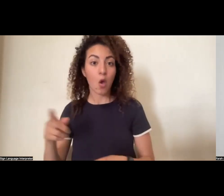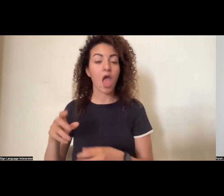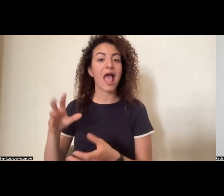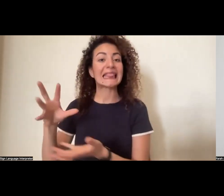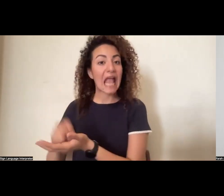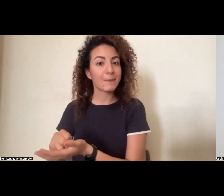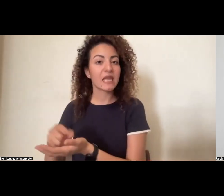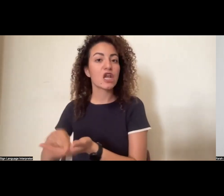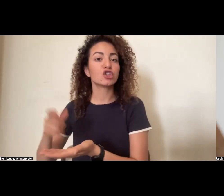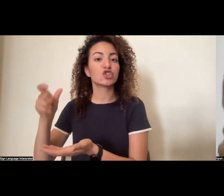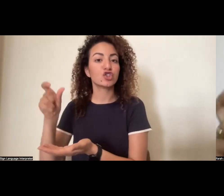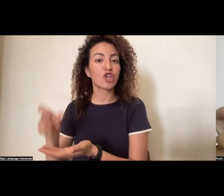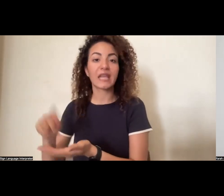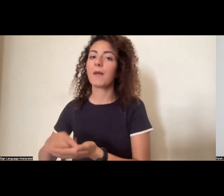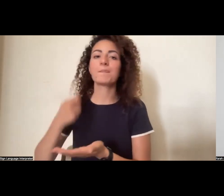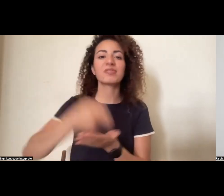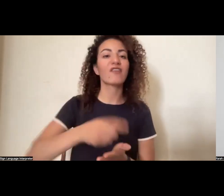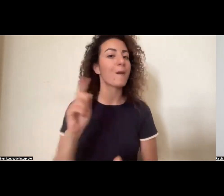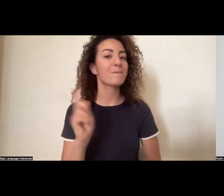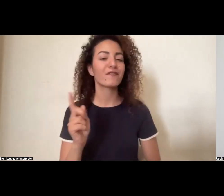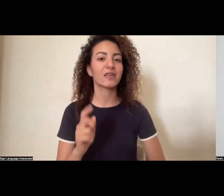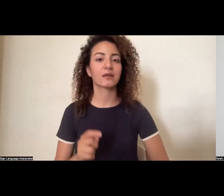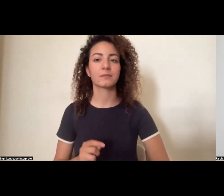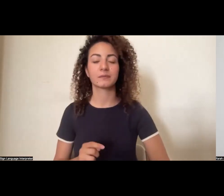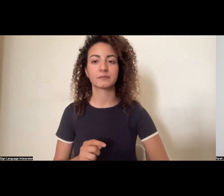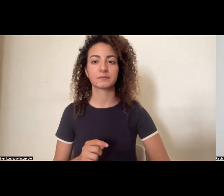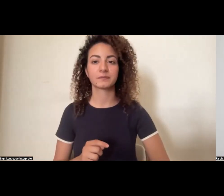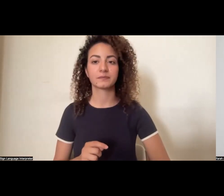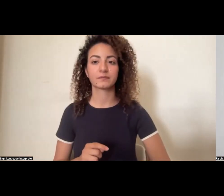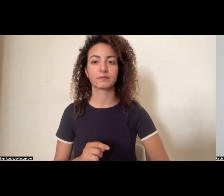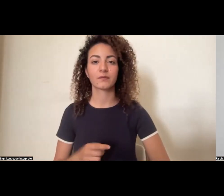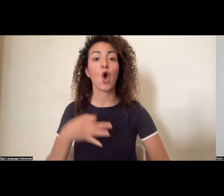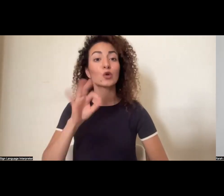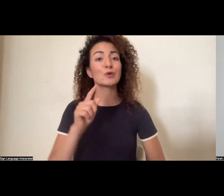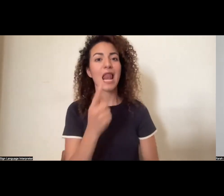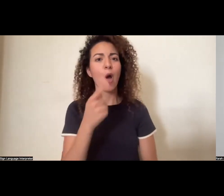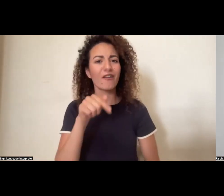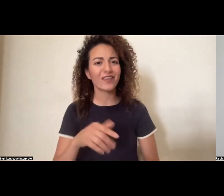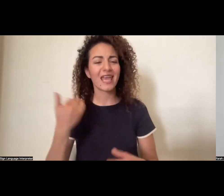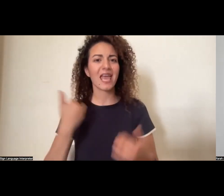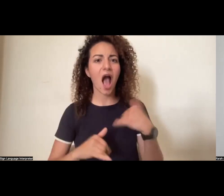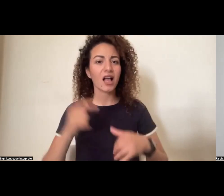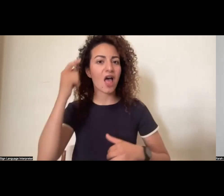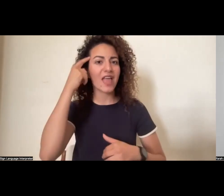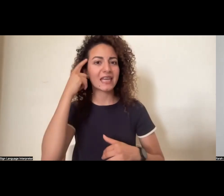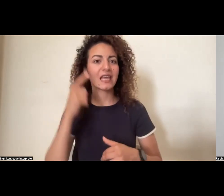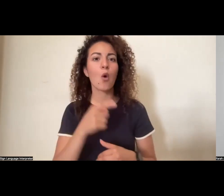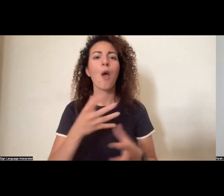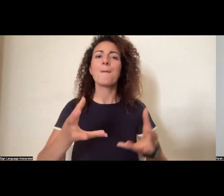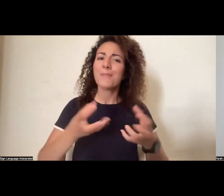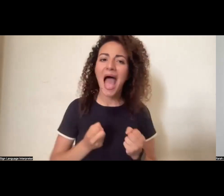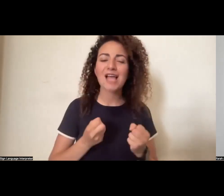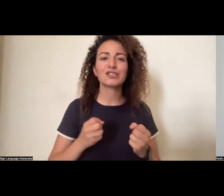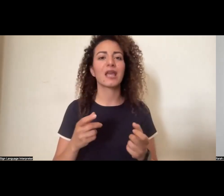some hospitalization because of their schizophrenic episode. So when I mentioned the employment-based